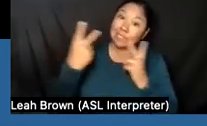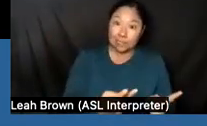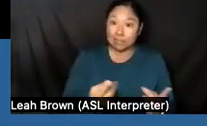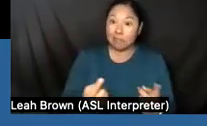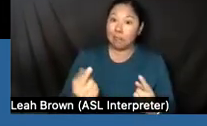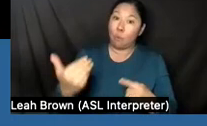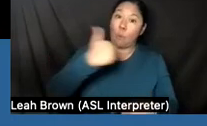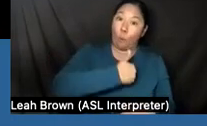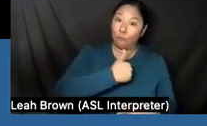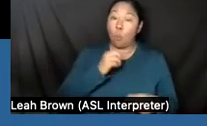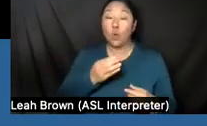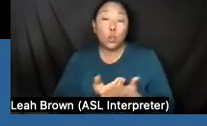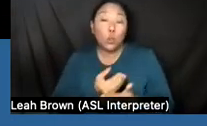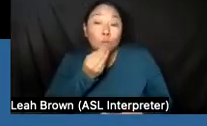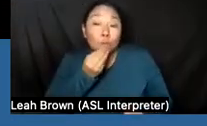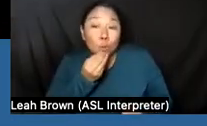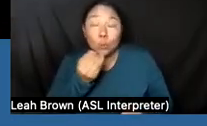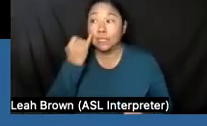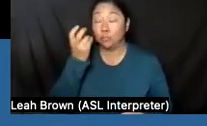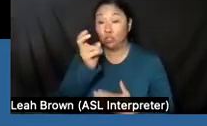foods, if you're traveling,